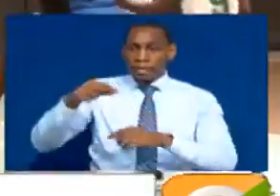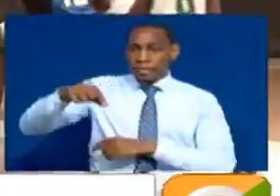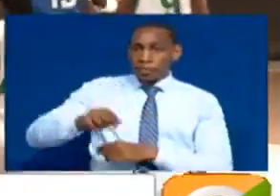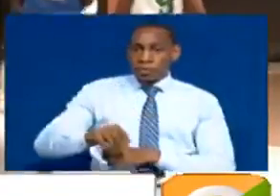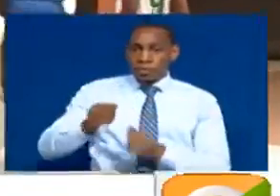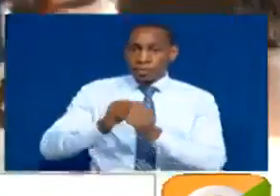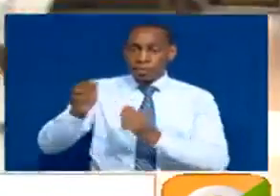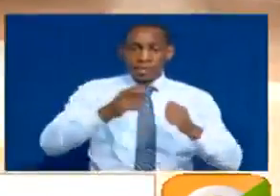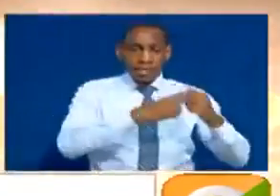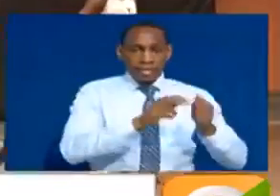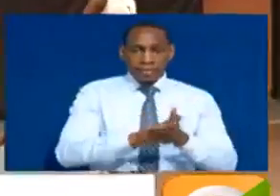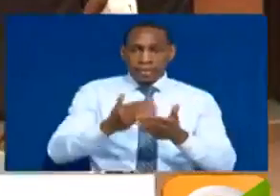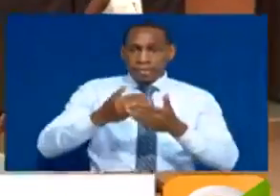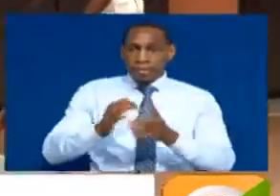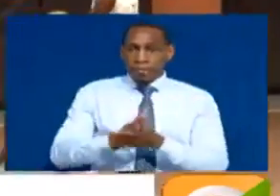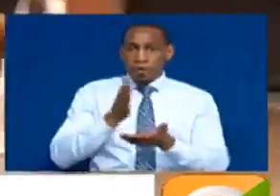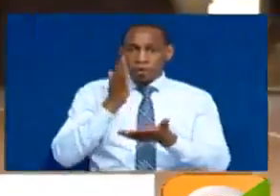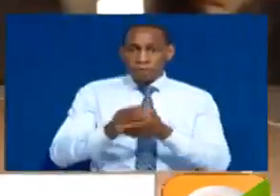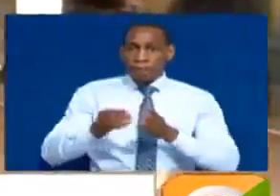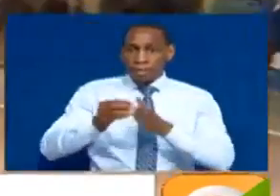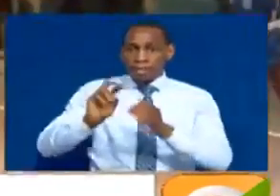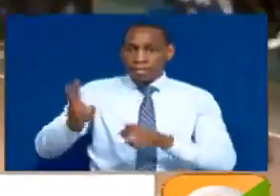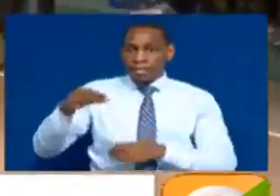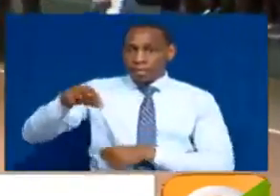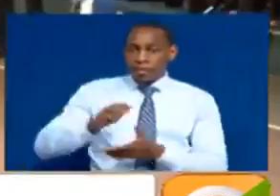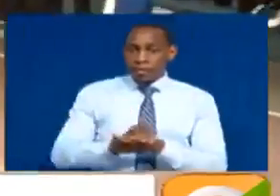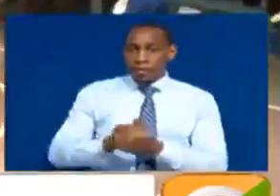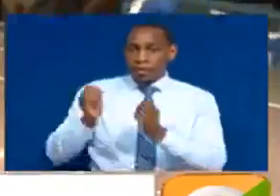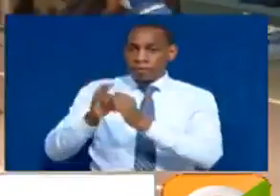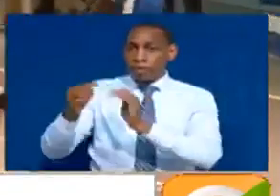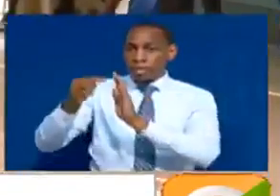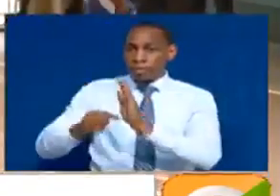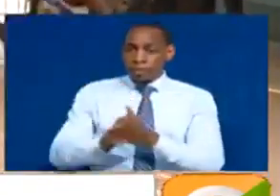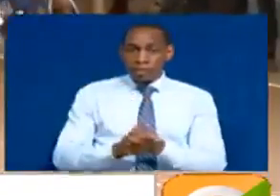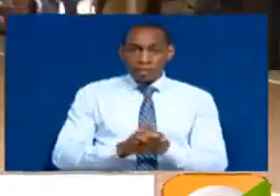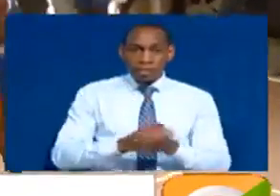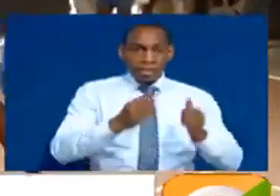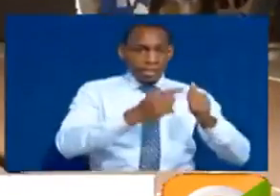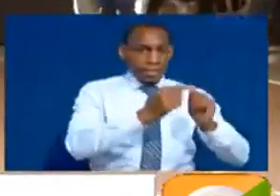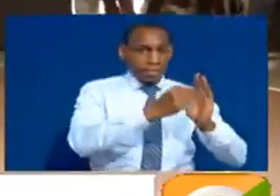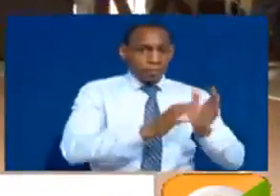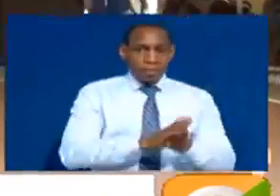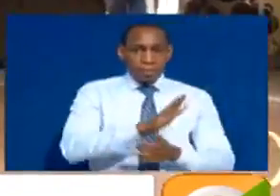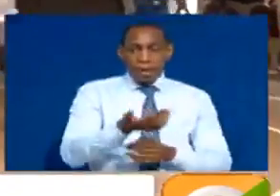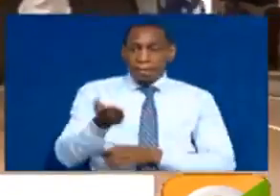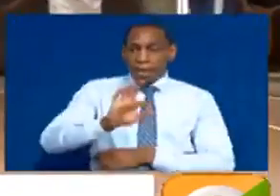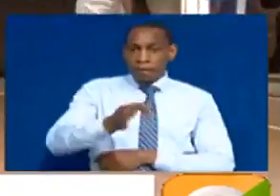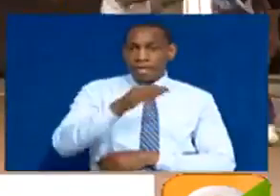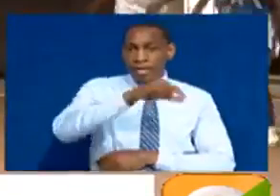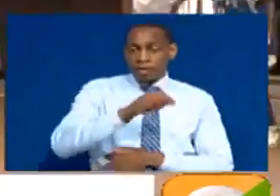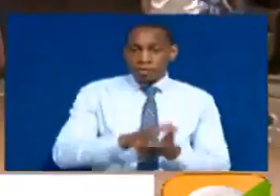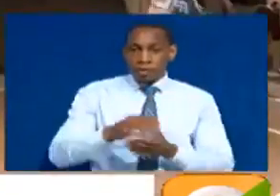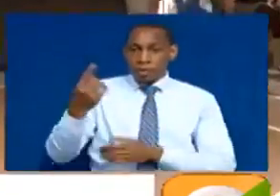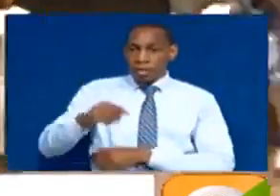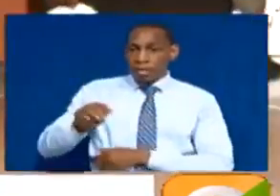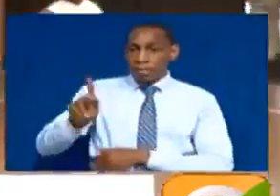quarter 15-7 before cementing their lead in the second quarter, managing 14 points to Storms 6 points. Storms fought back in the third quarter,